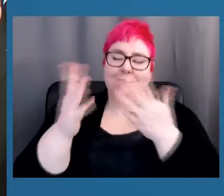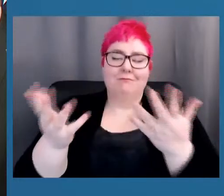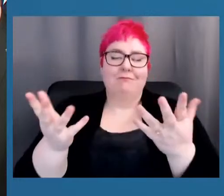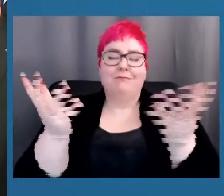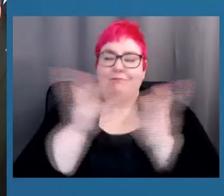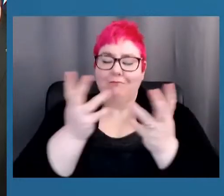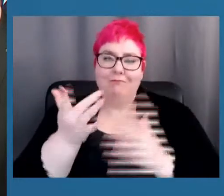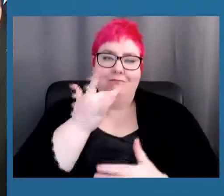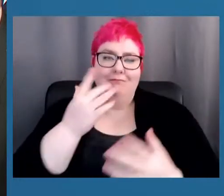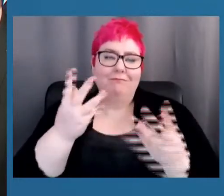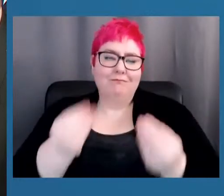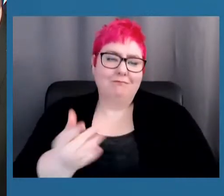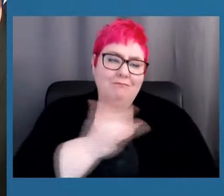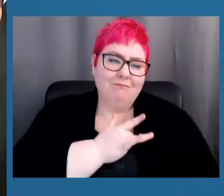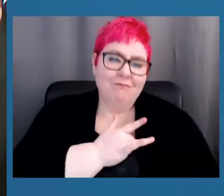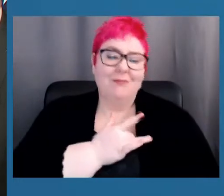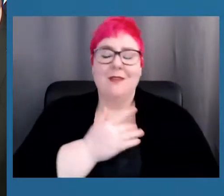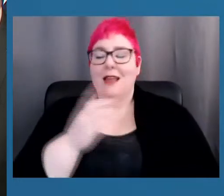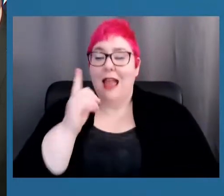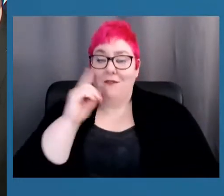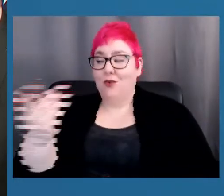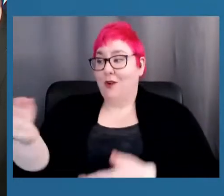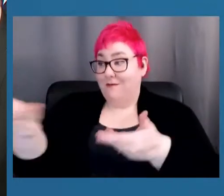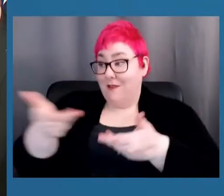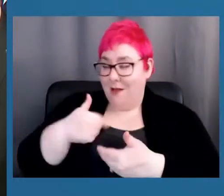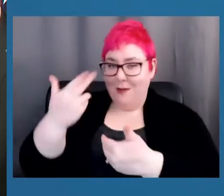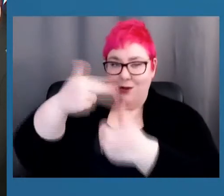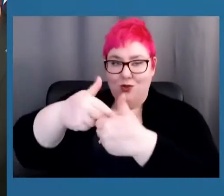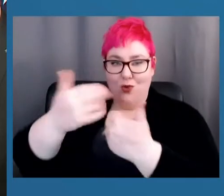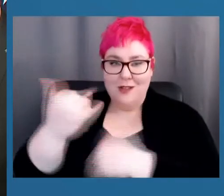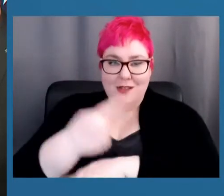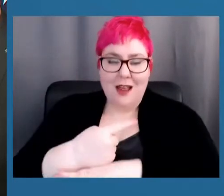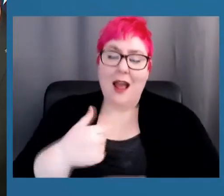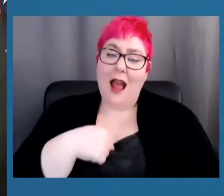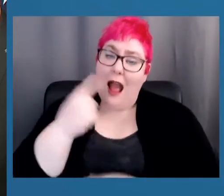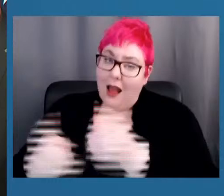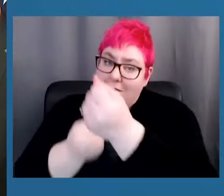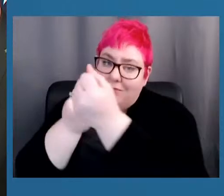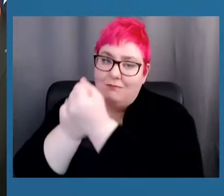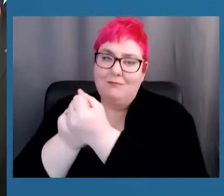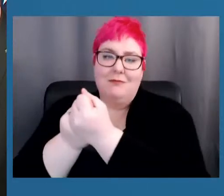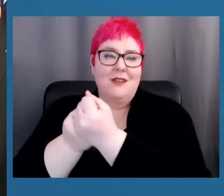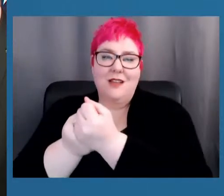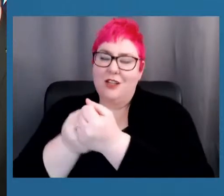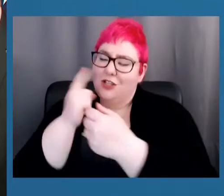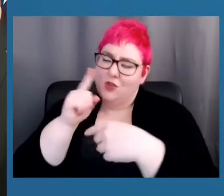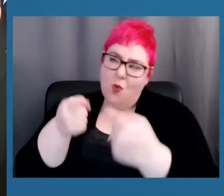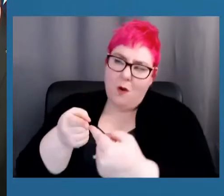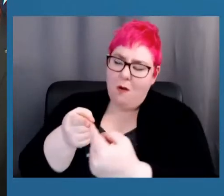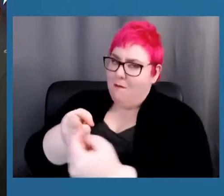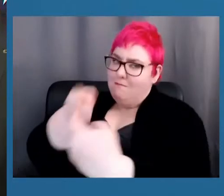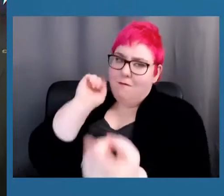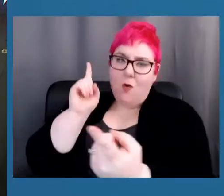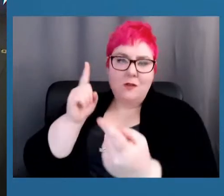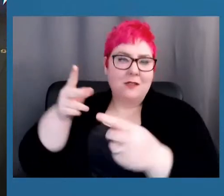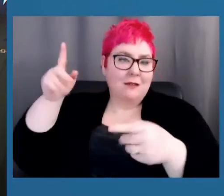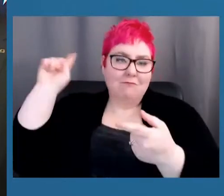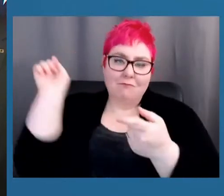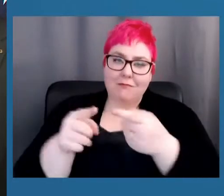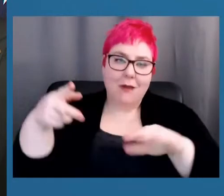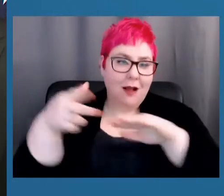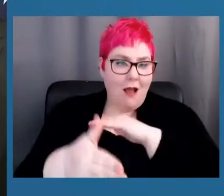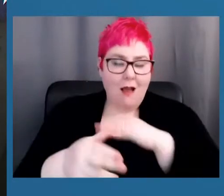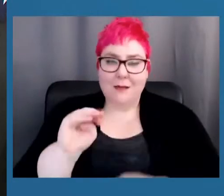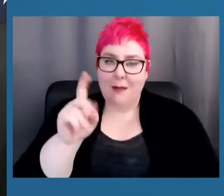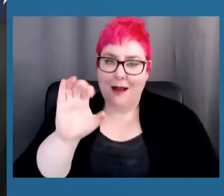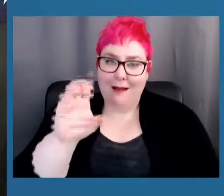for inviting me to join you today. I stand with you in opposing deep cuts to Medicaid for our state and will do all that I can